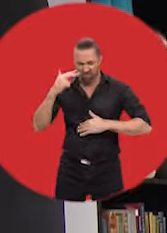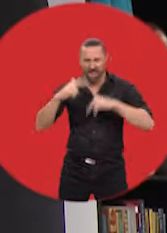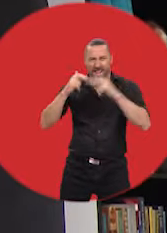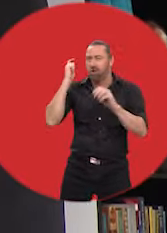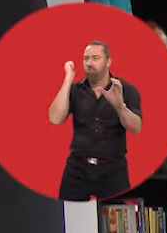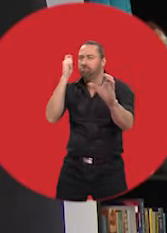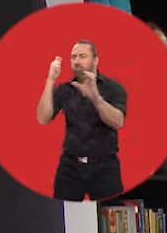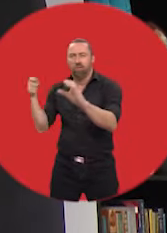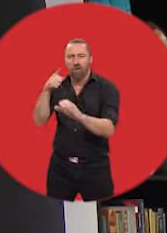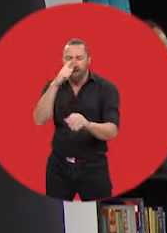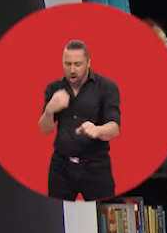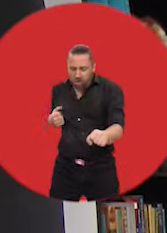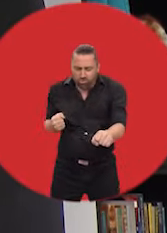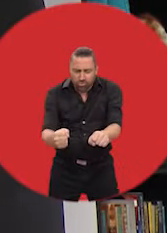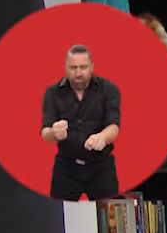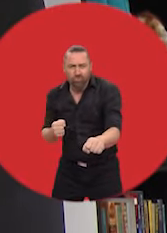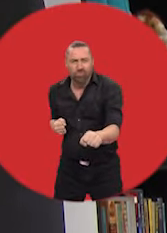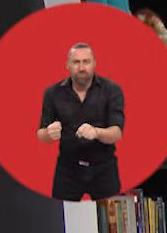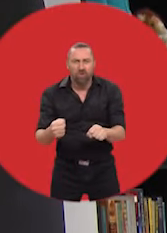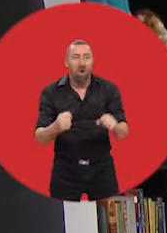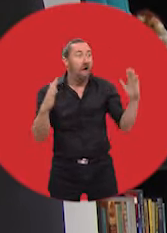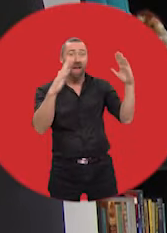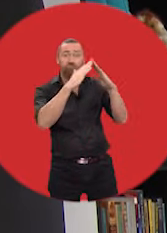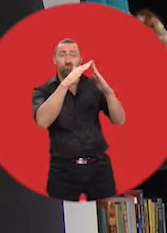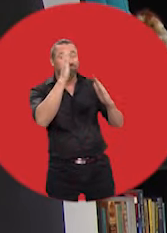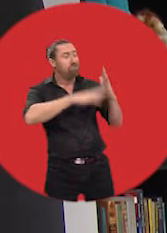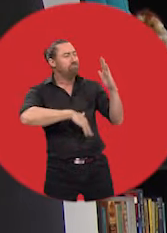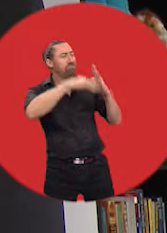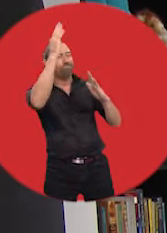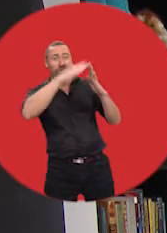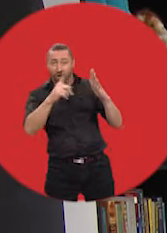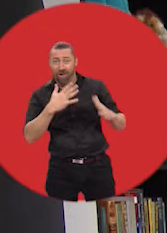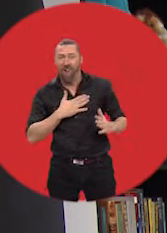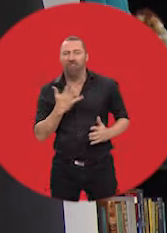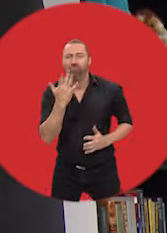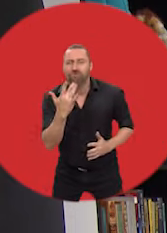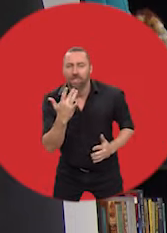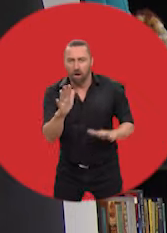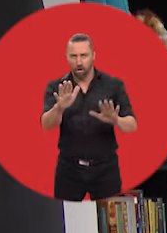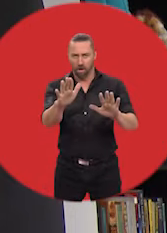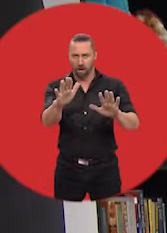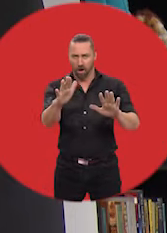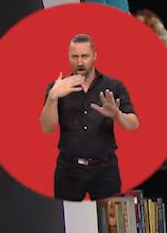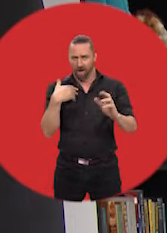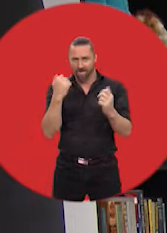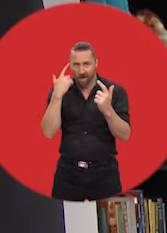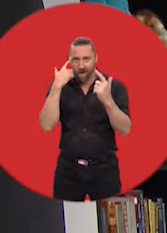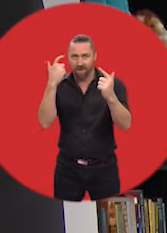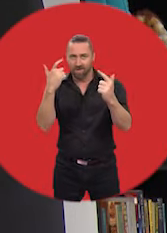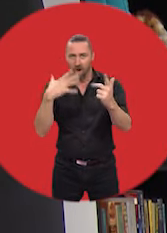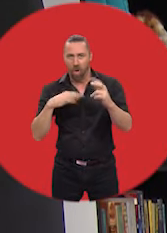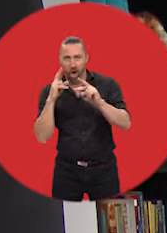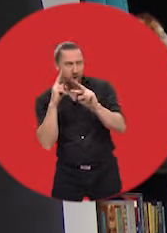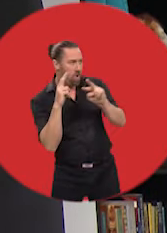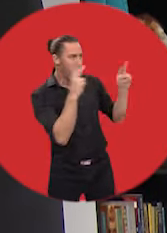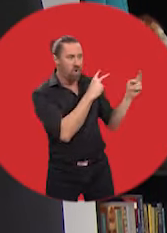a builder? Maybe sawing some timber or painting a house? That gives me an idea.